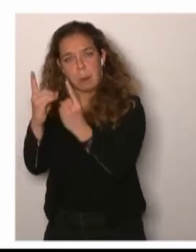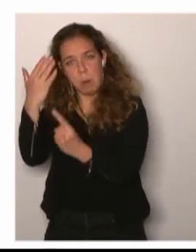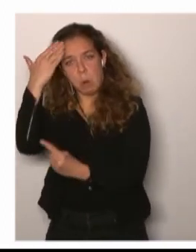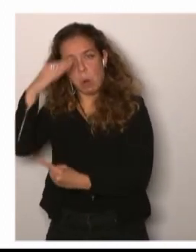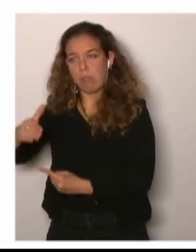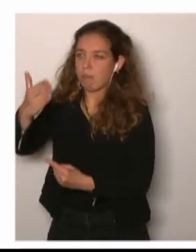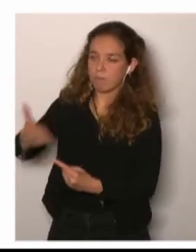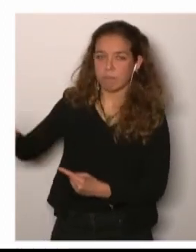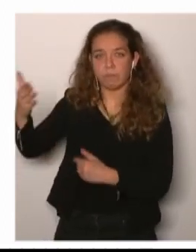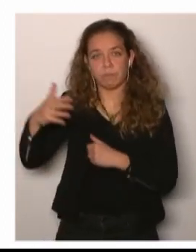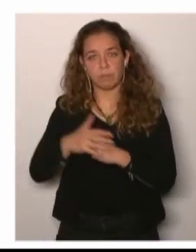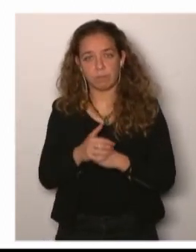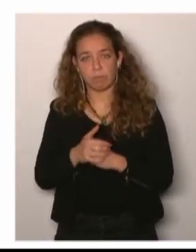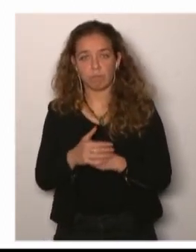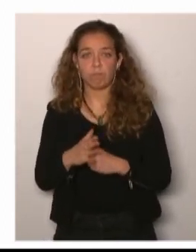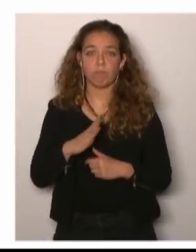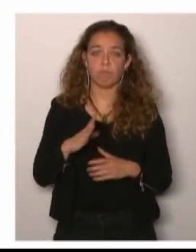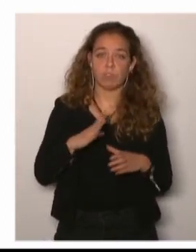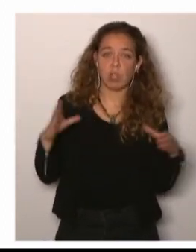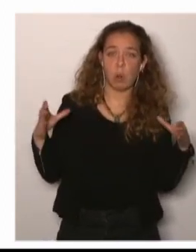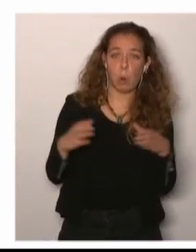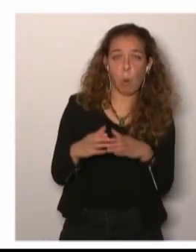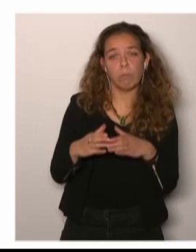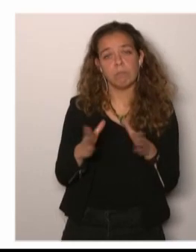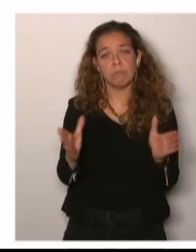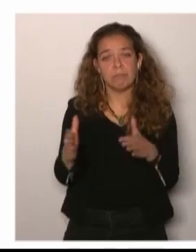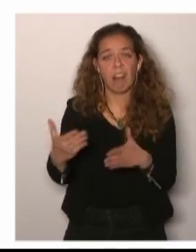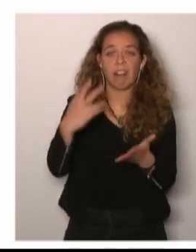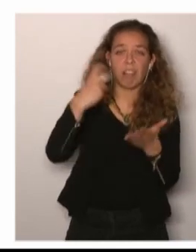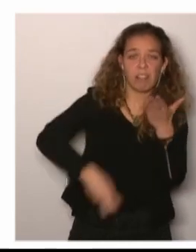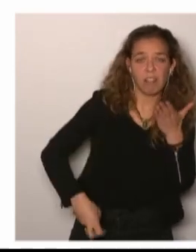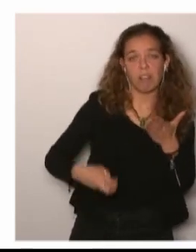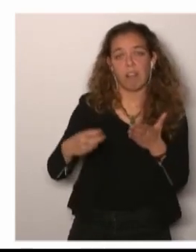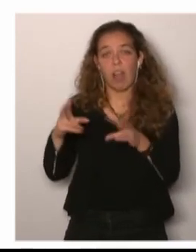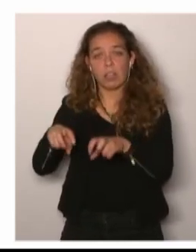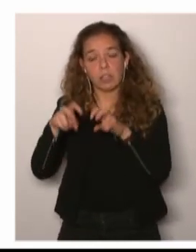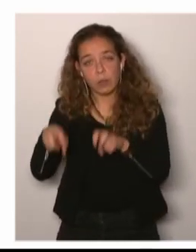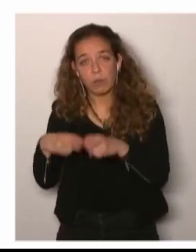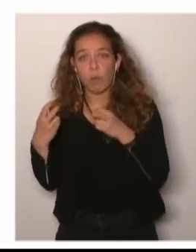agriculture, health and safety at work, carcinogenic substances in the workplace,